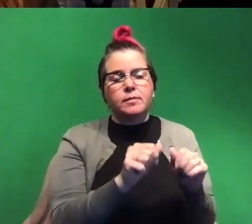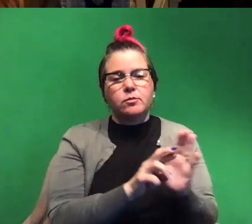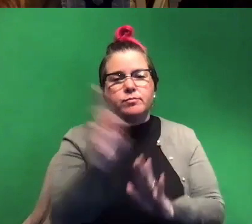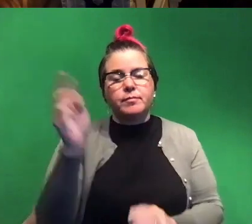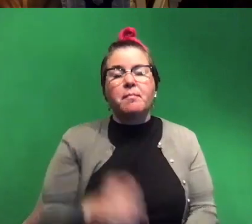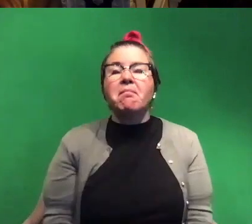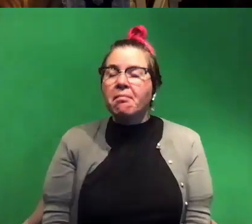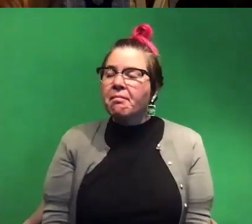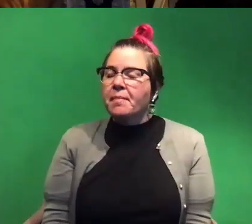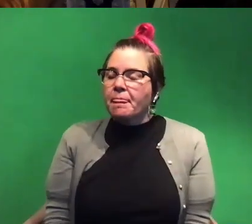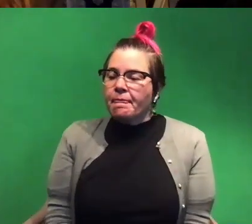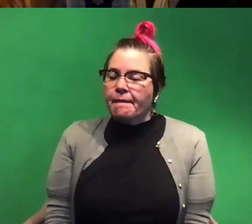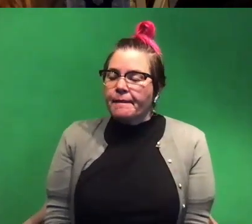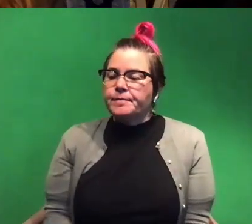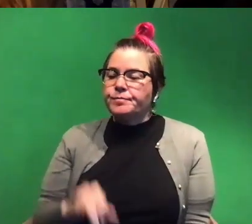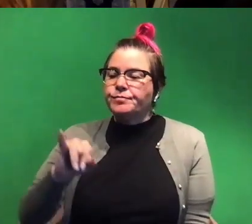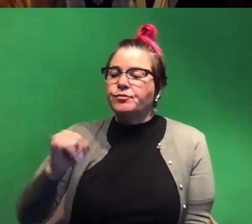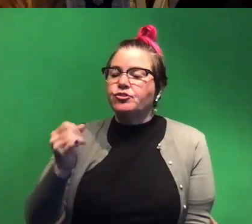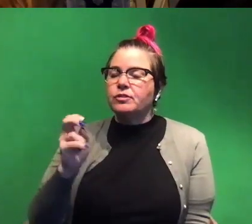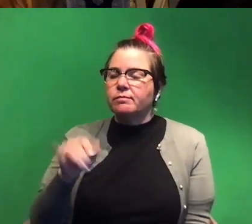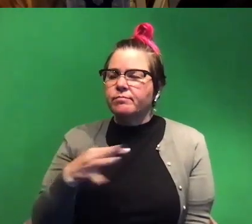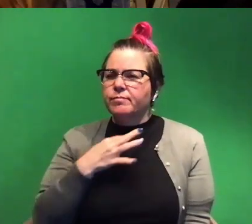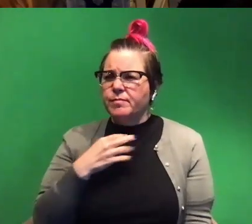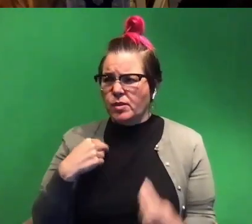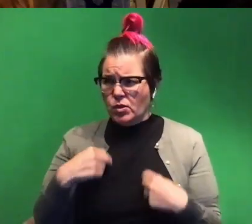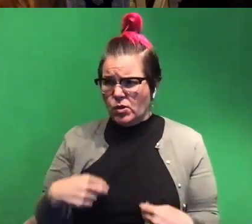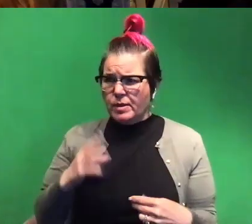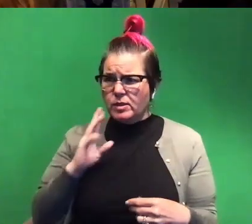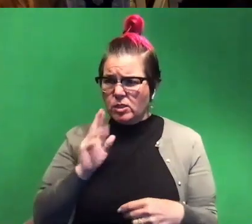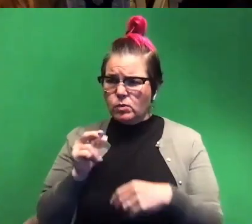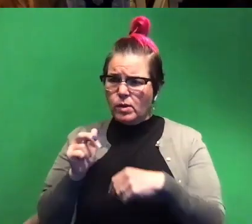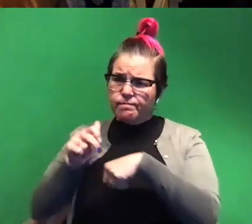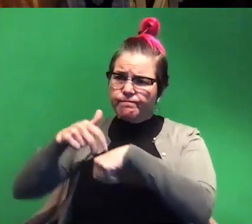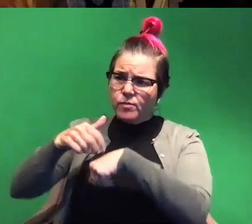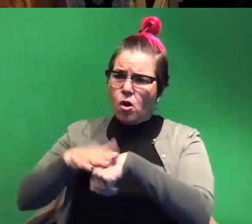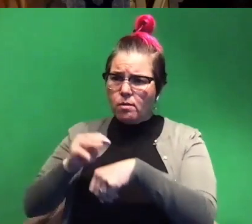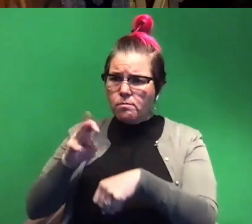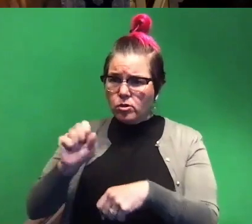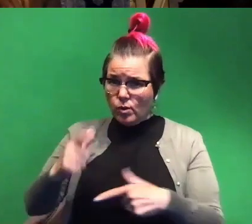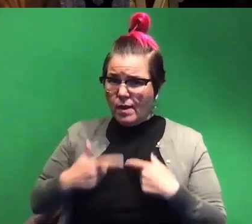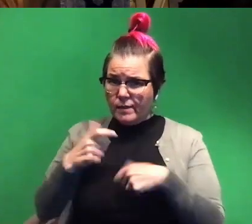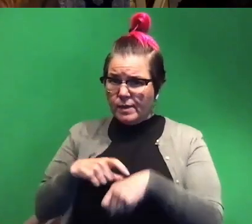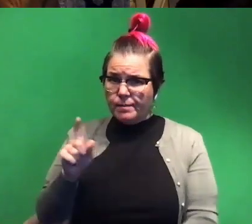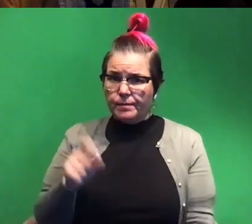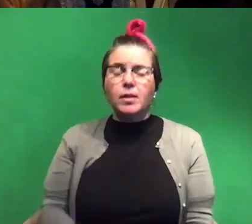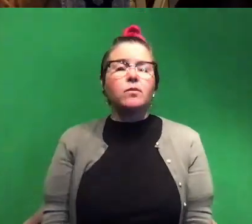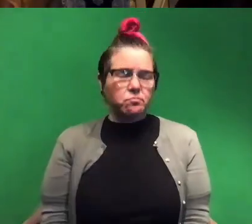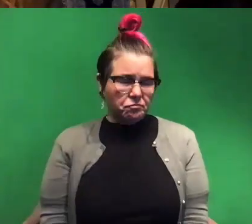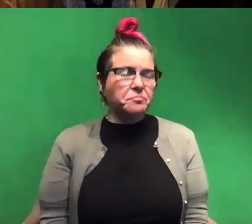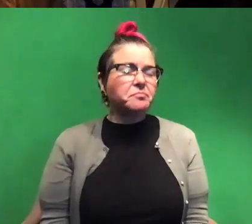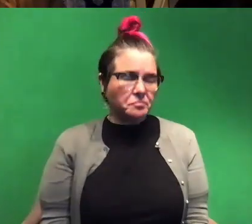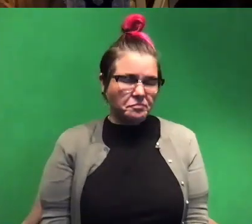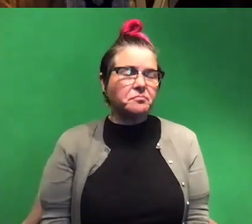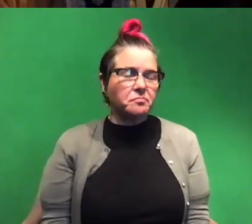good. Jenny would like to know, do you think that humans will step on Mars in your lifetime? Yes, I have full faith